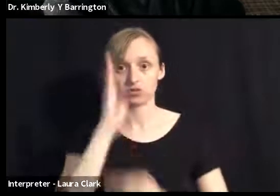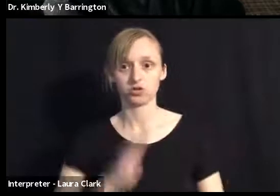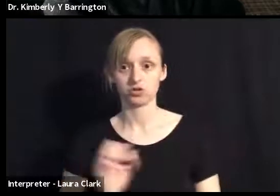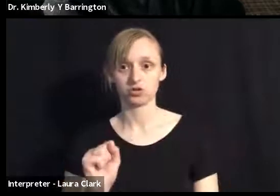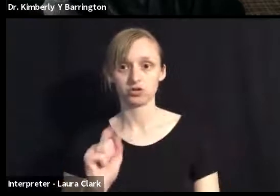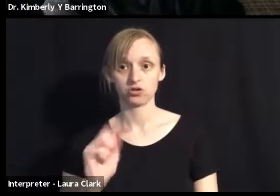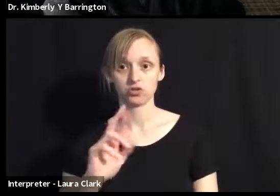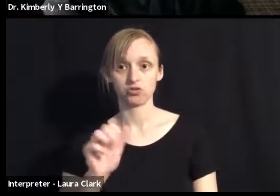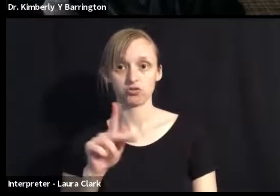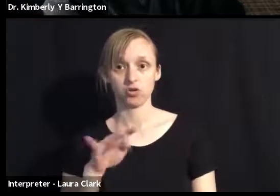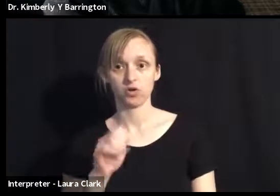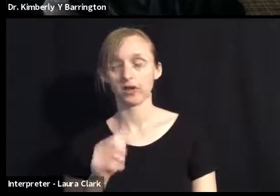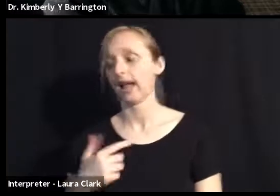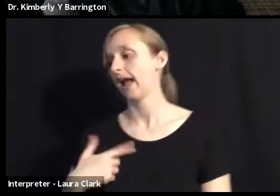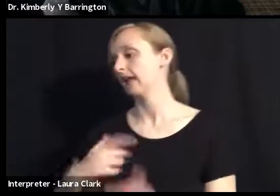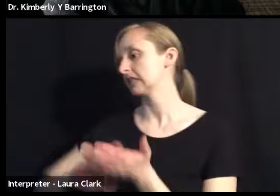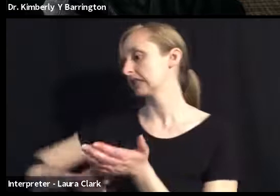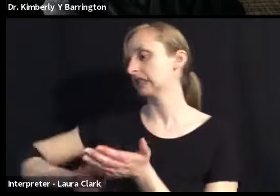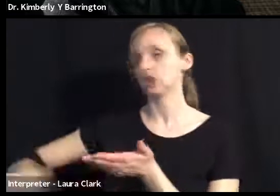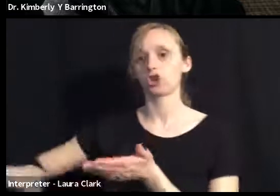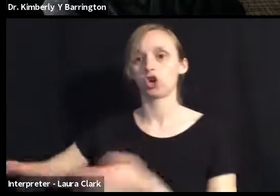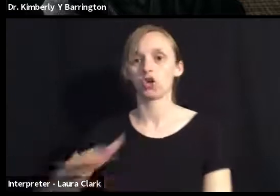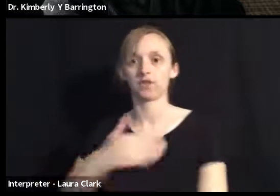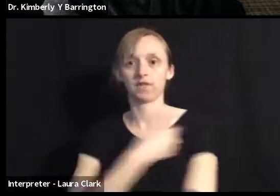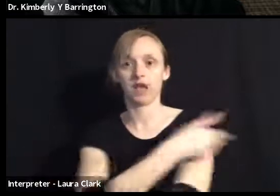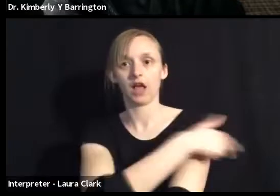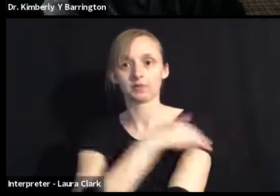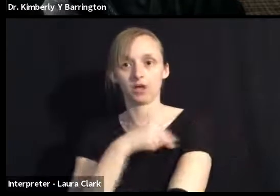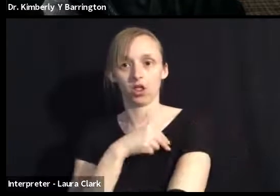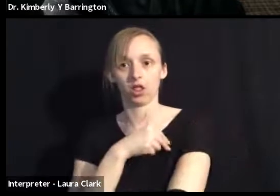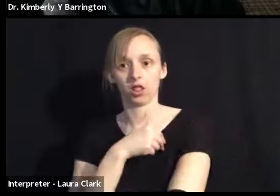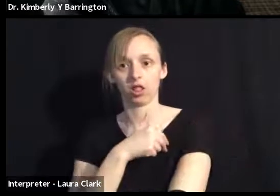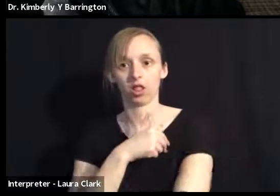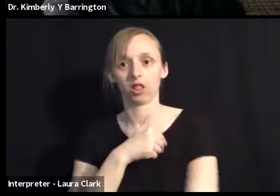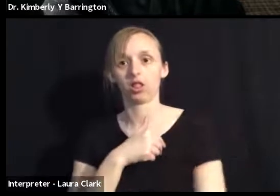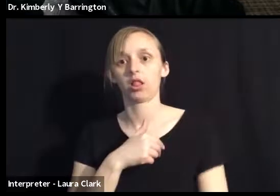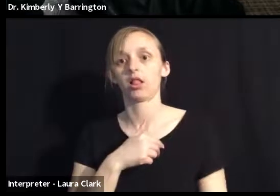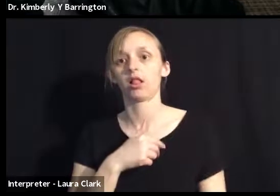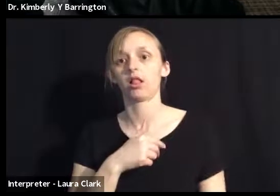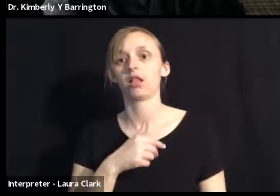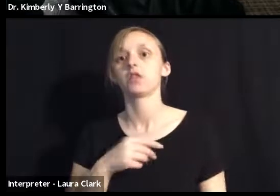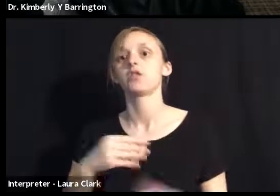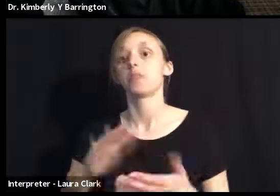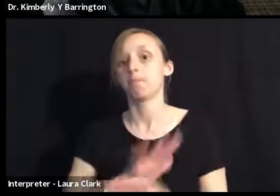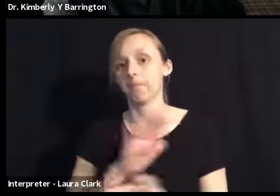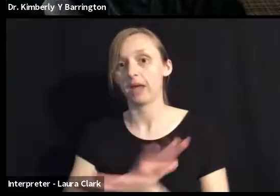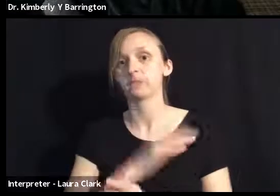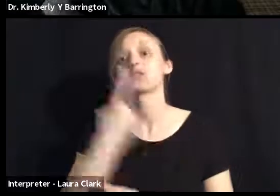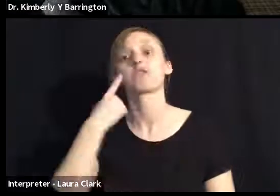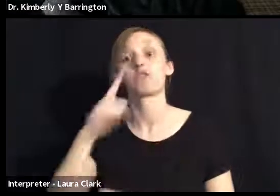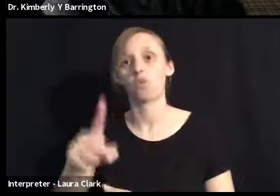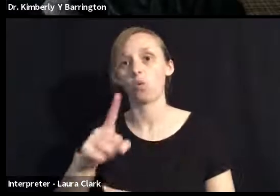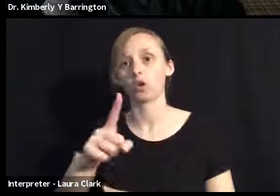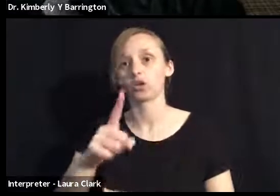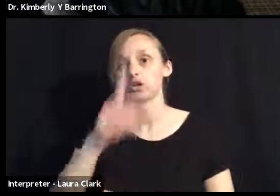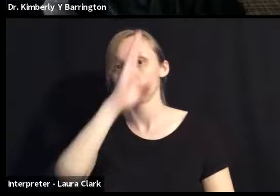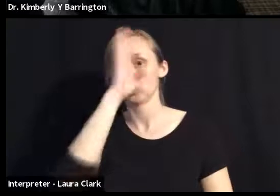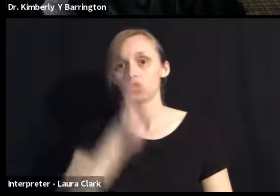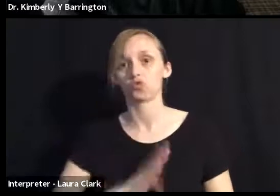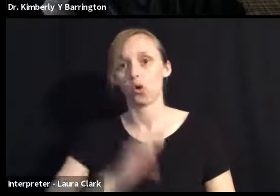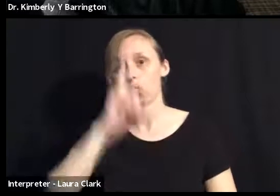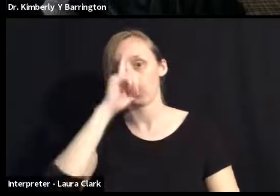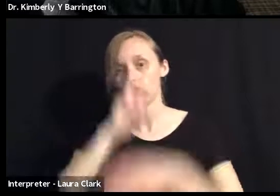I got discharged out of the hospital with stroke papers. Everything mm-hmm. on the papers